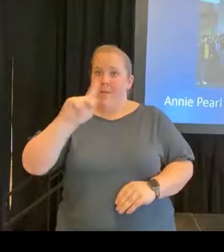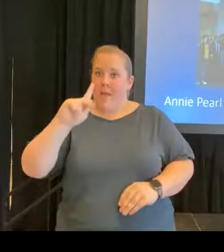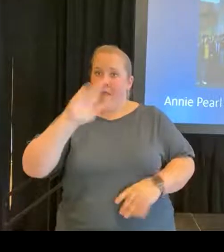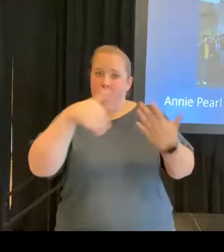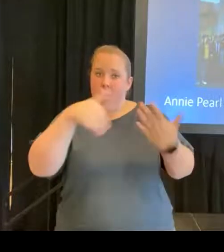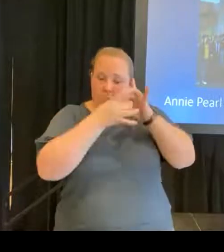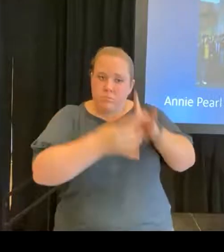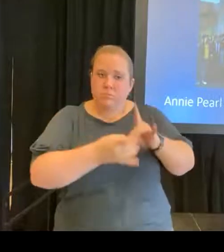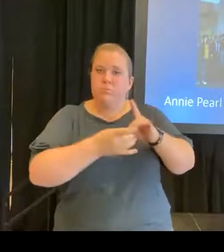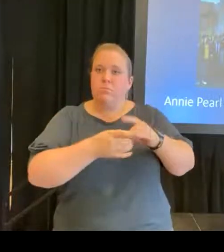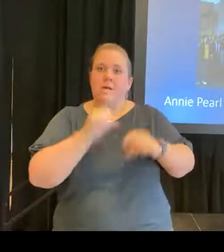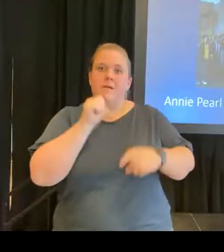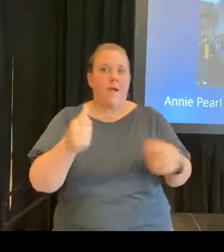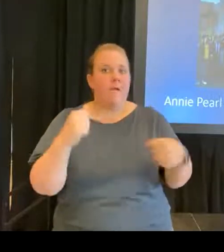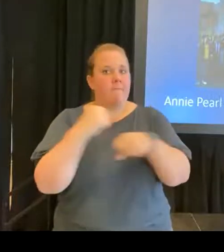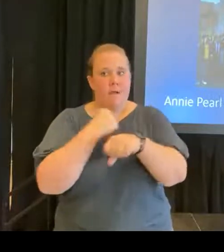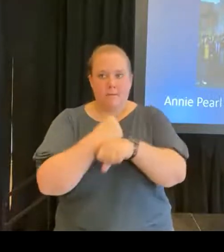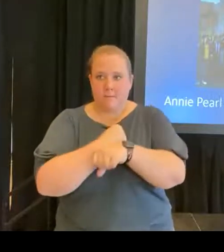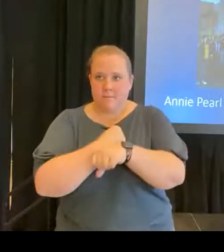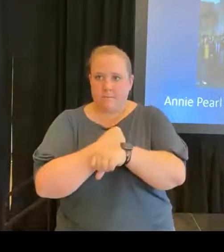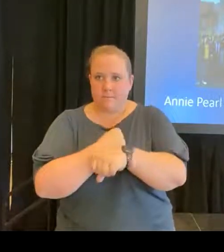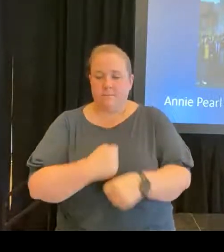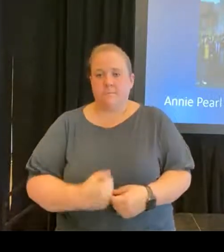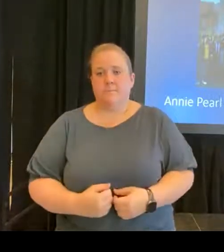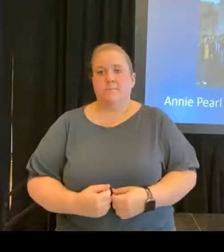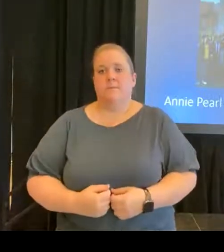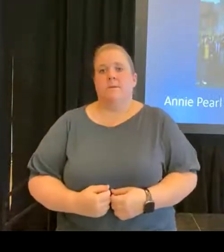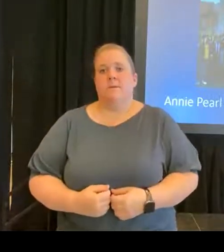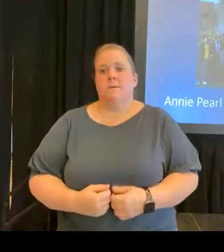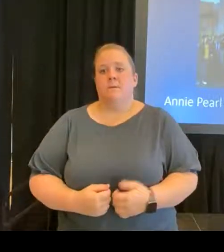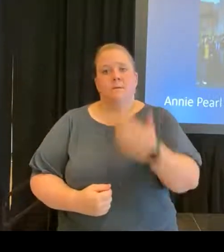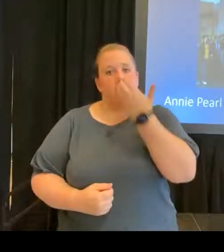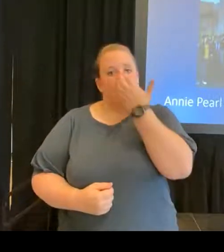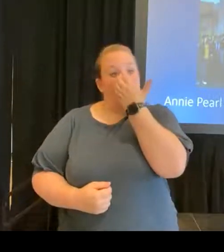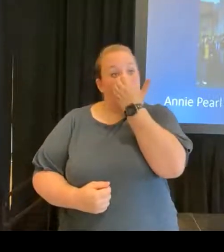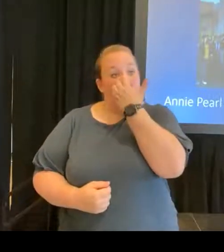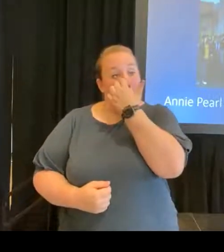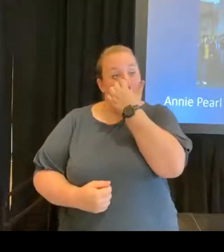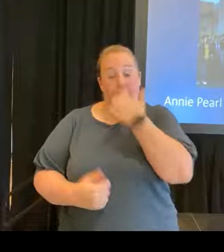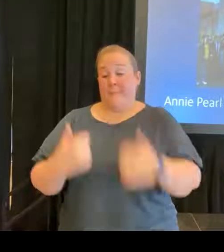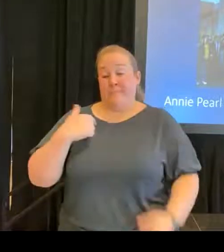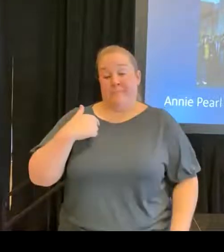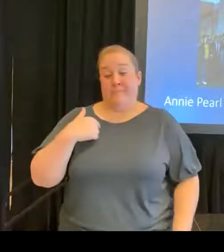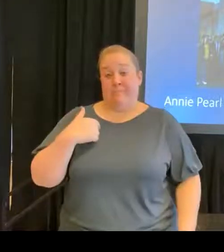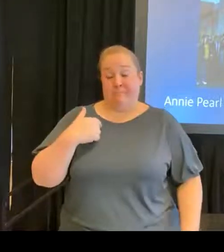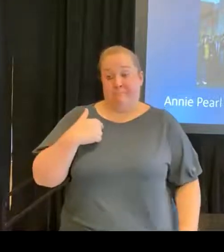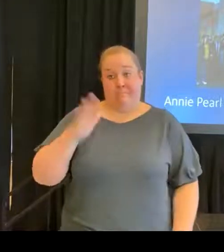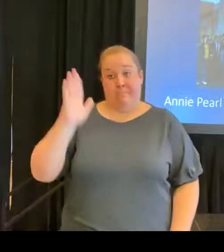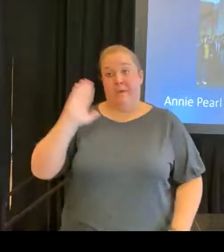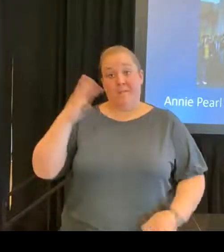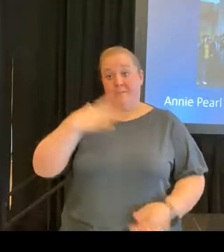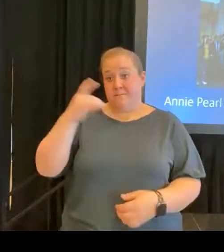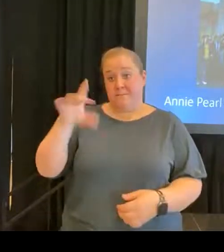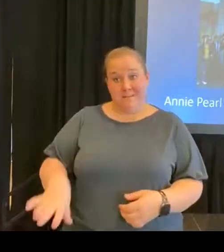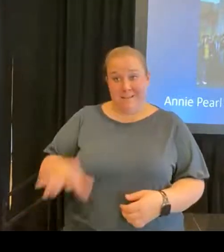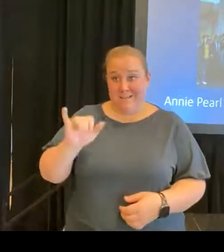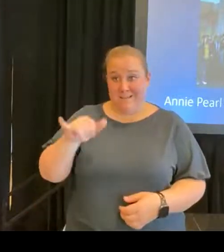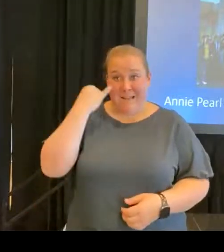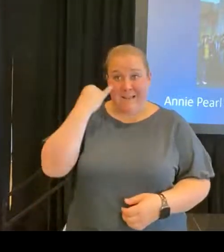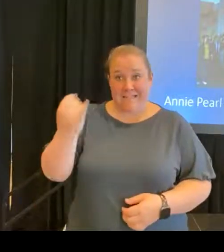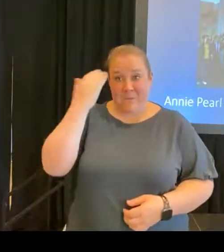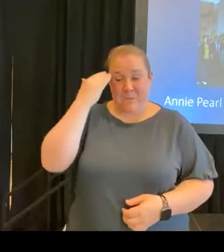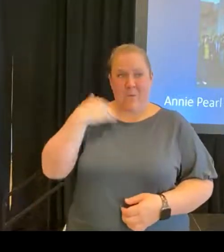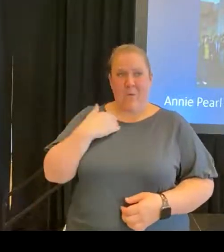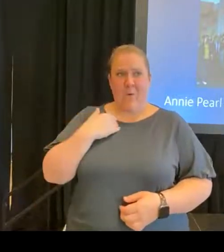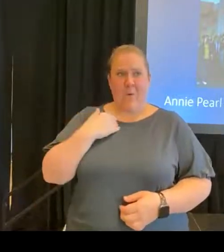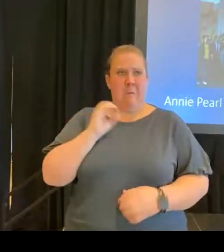nonviolence. Okay? And even I didn't like the idea of being,